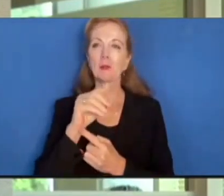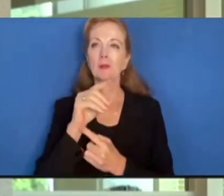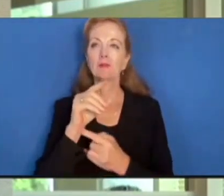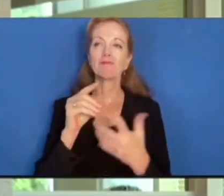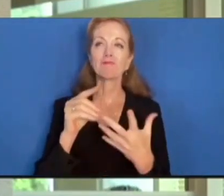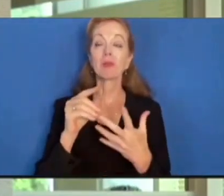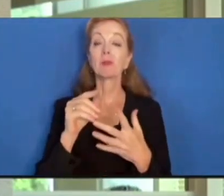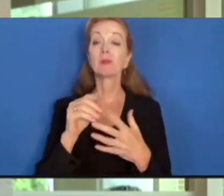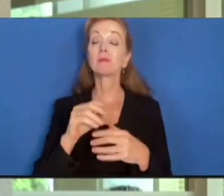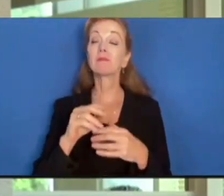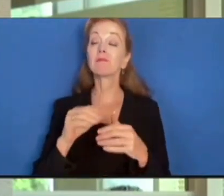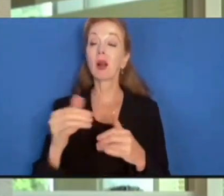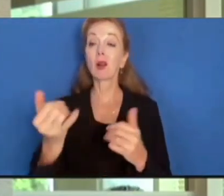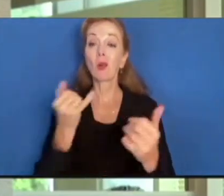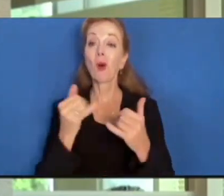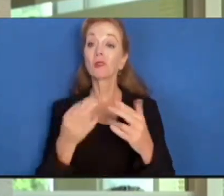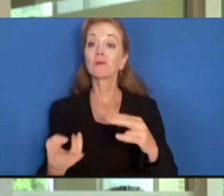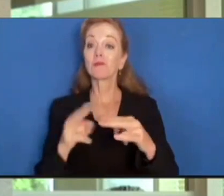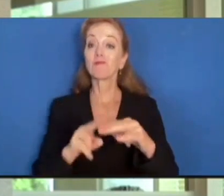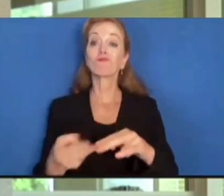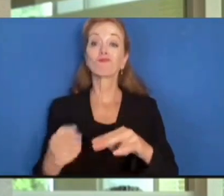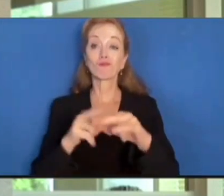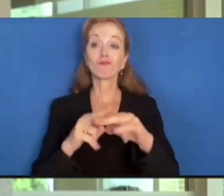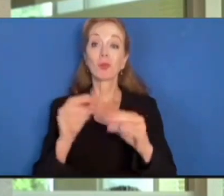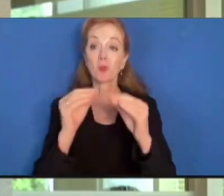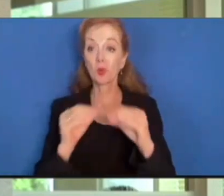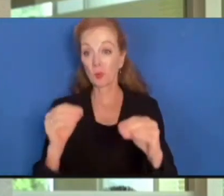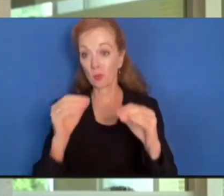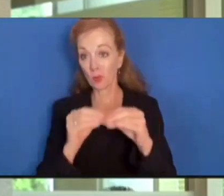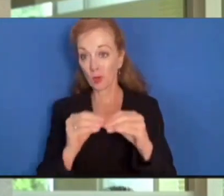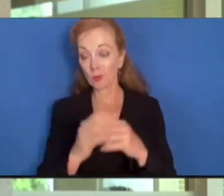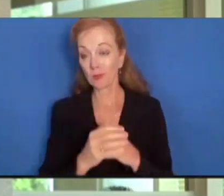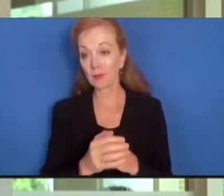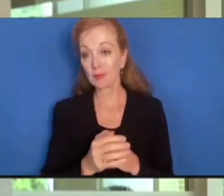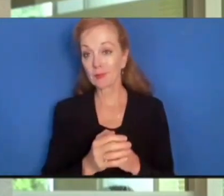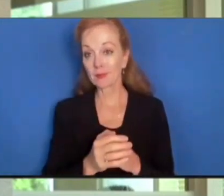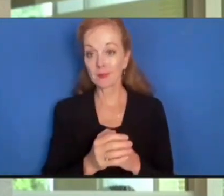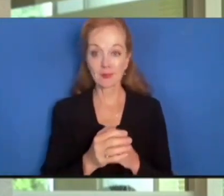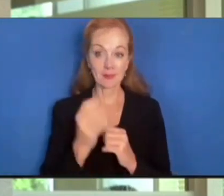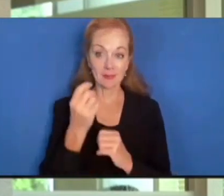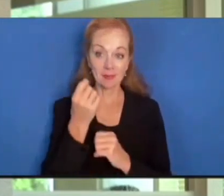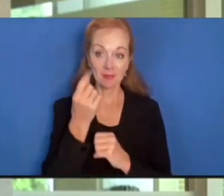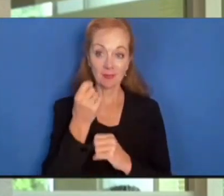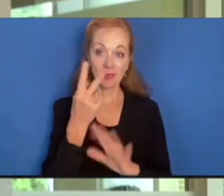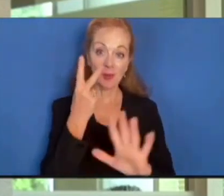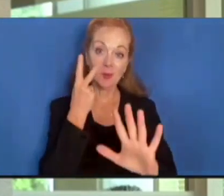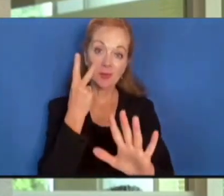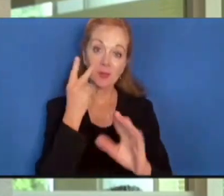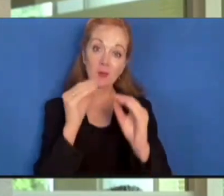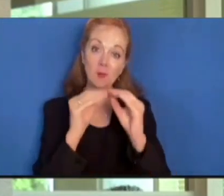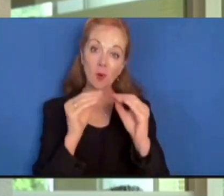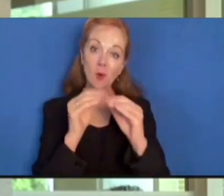are continuing to rise. But we are seeing more and more